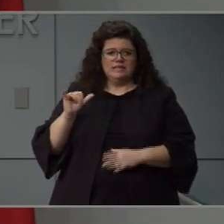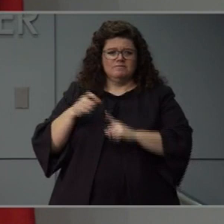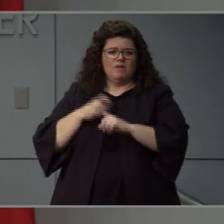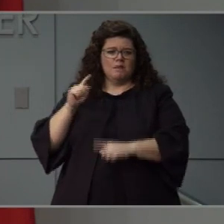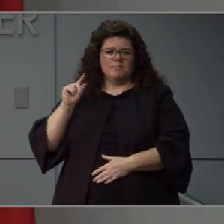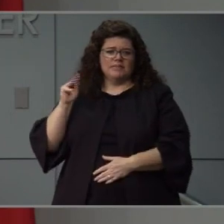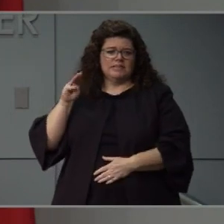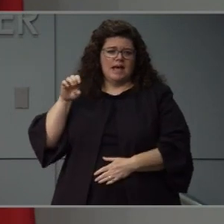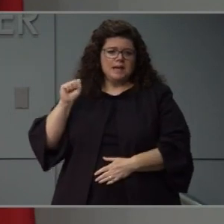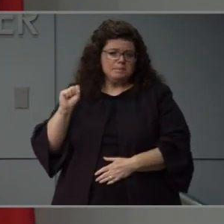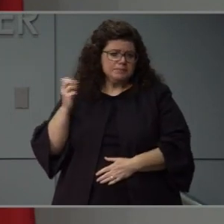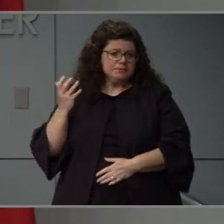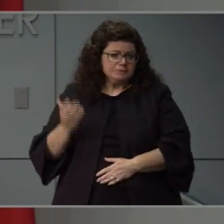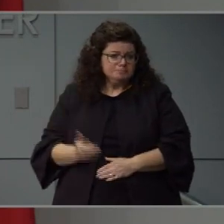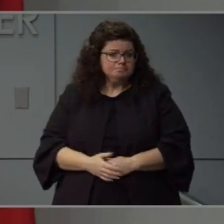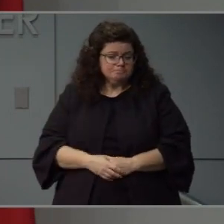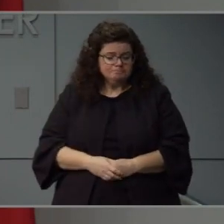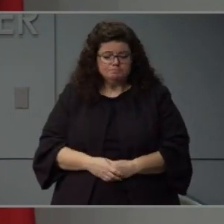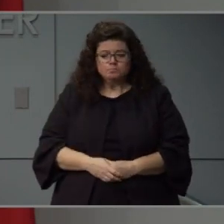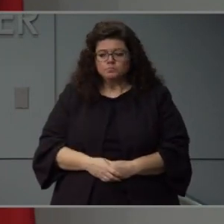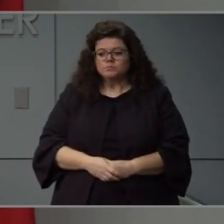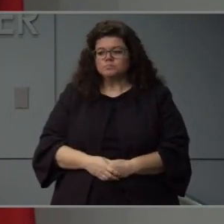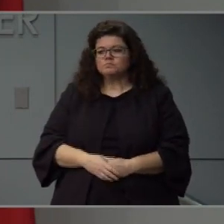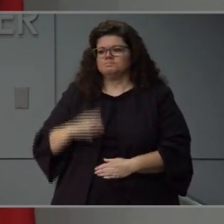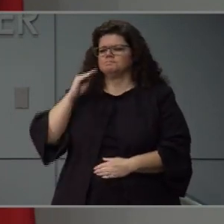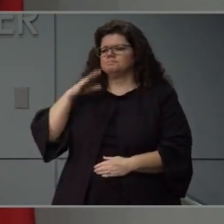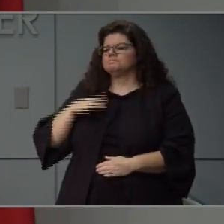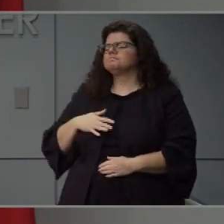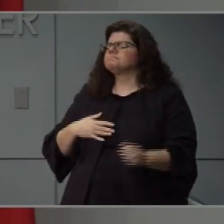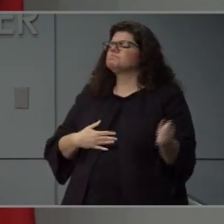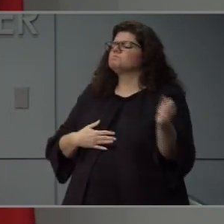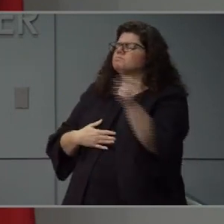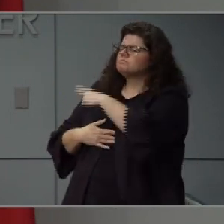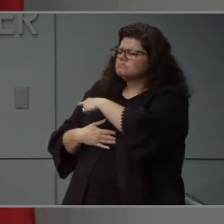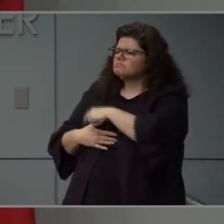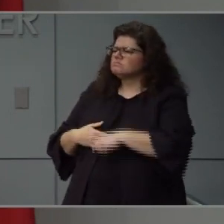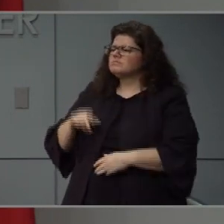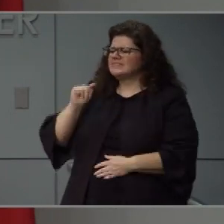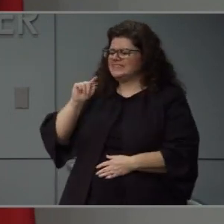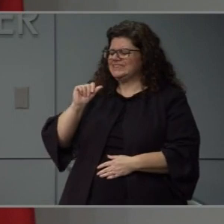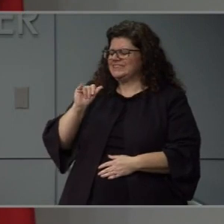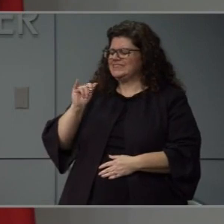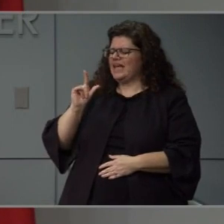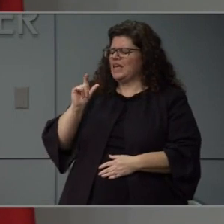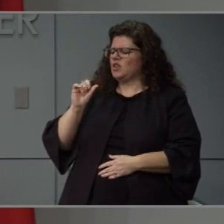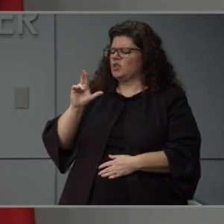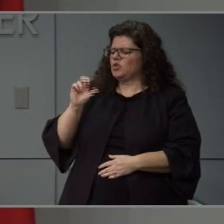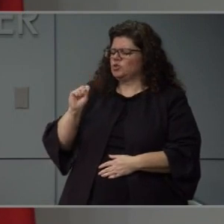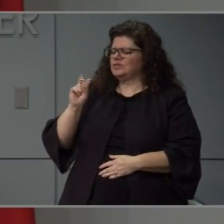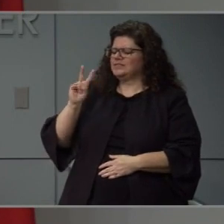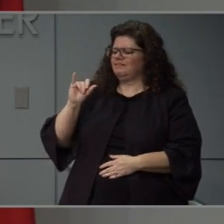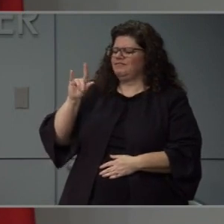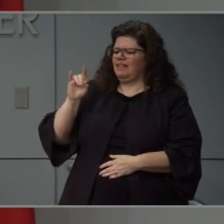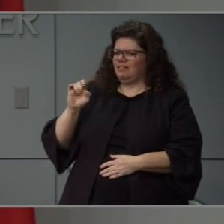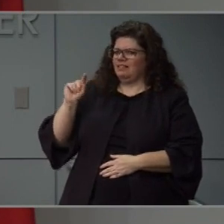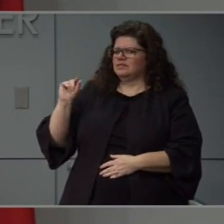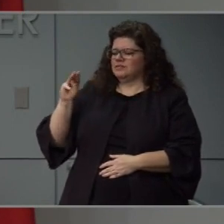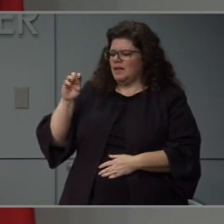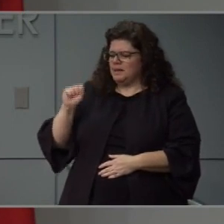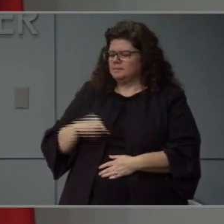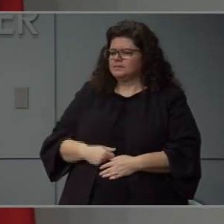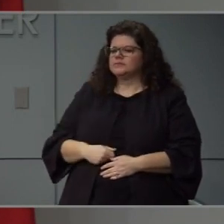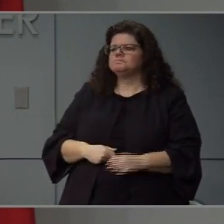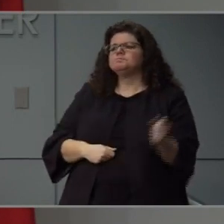Hi. Hello, this is Micah Henry with the Taylorsville Times. I have a question for Secretary Cohen.